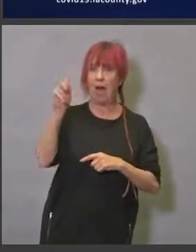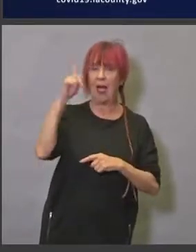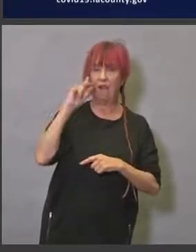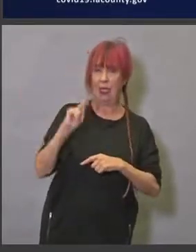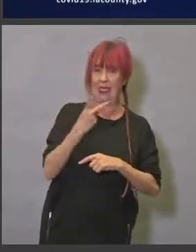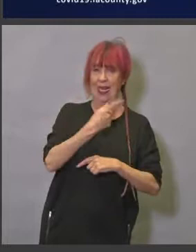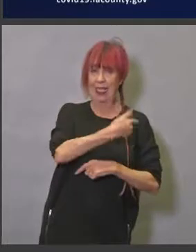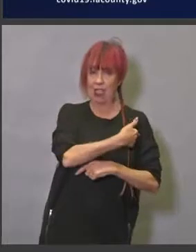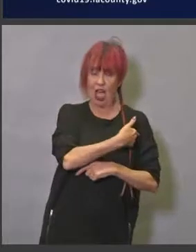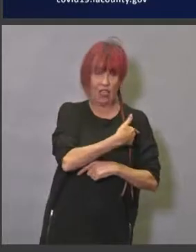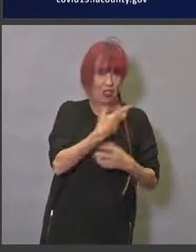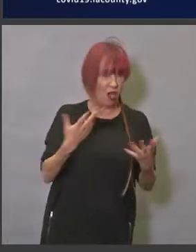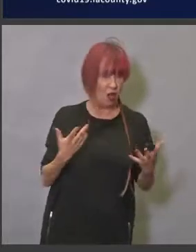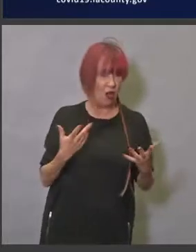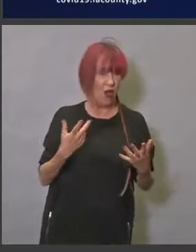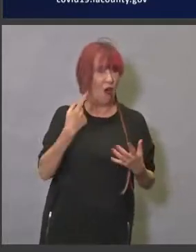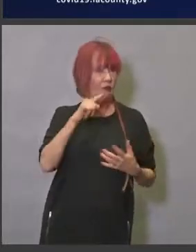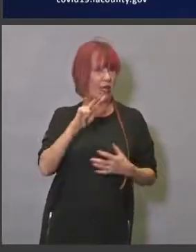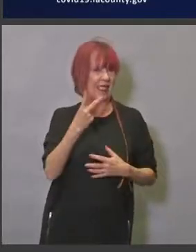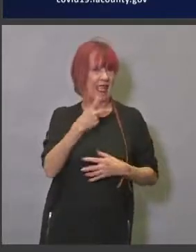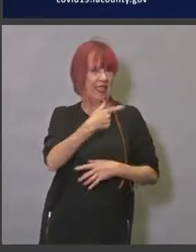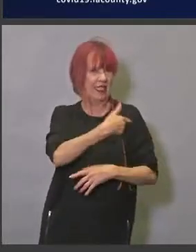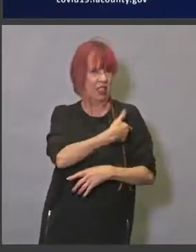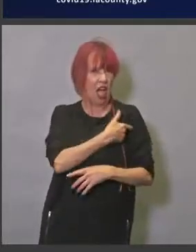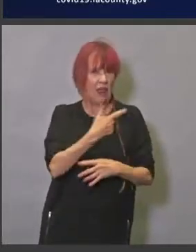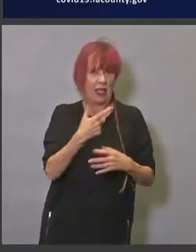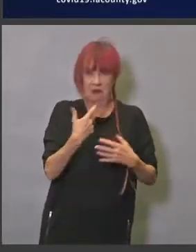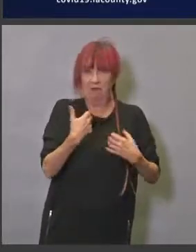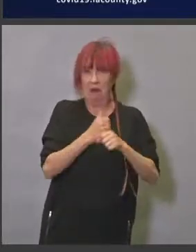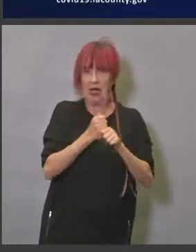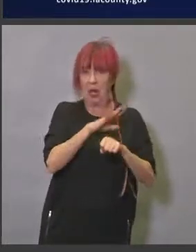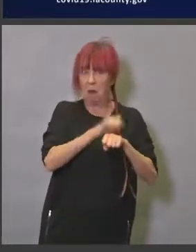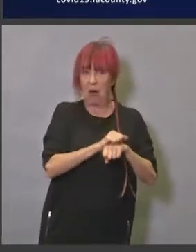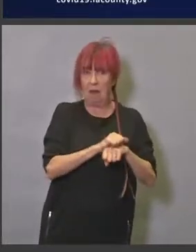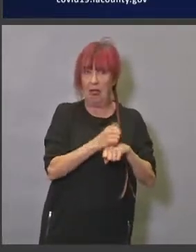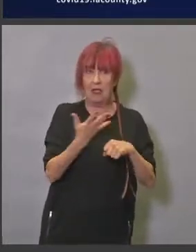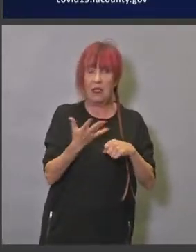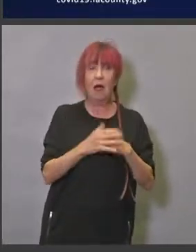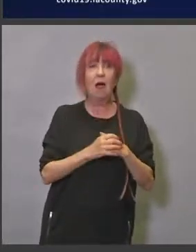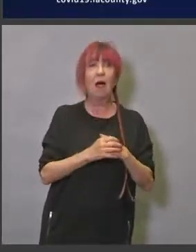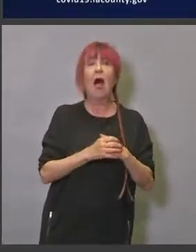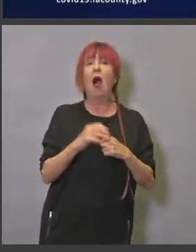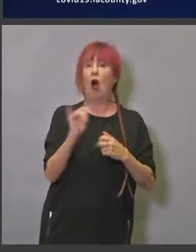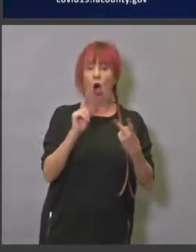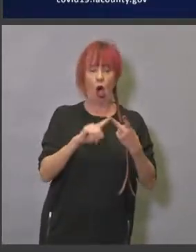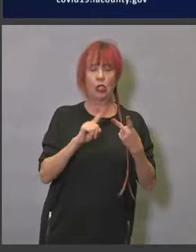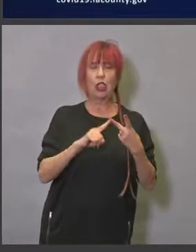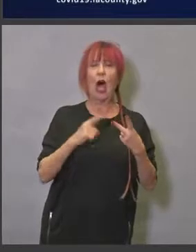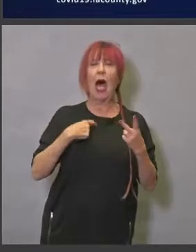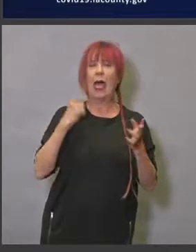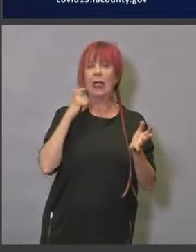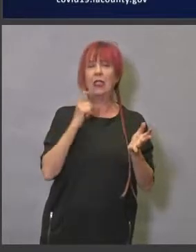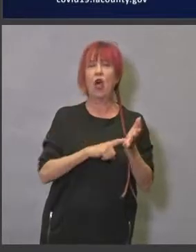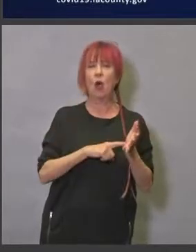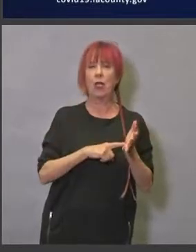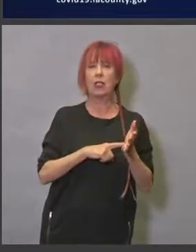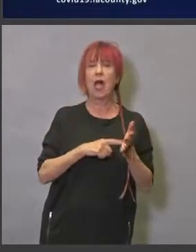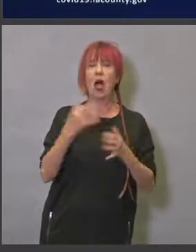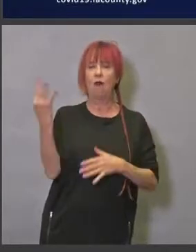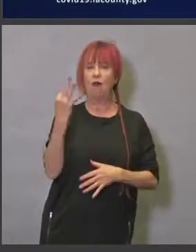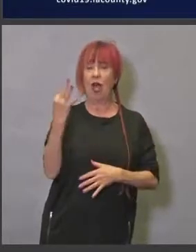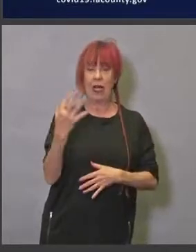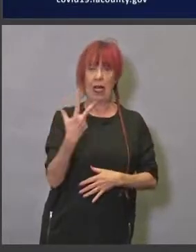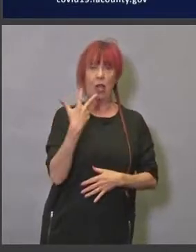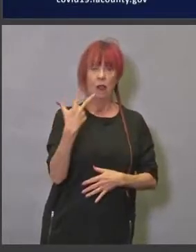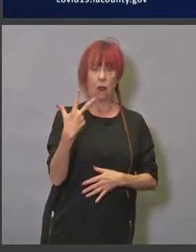appointment like anybody else for the second shot? And then I noticed on Friday that there have been 3 COVID-related deaths